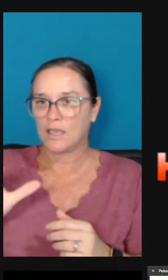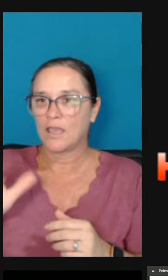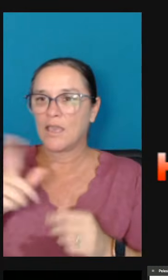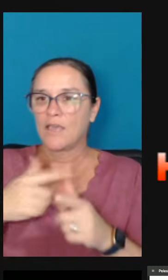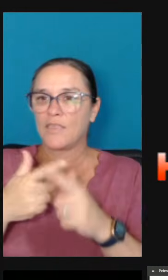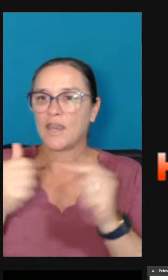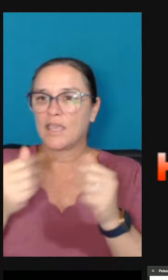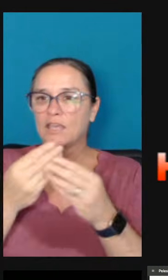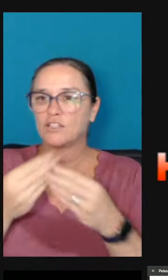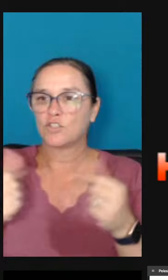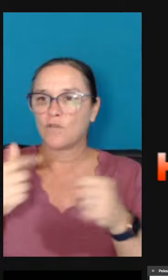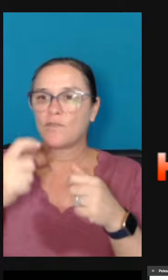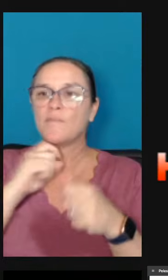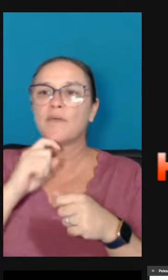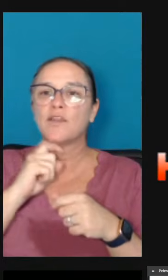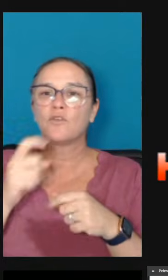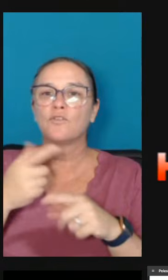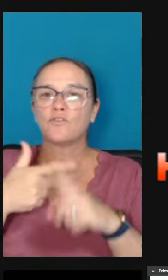plumbing materials.